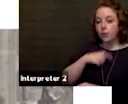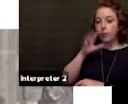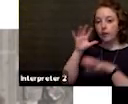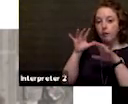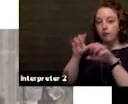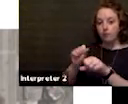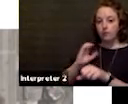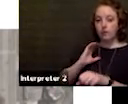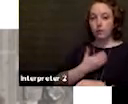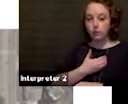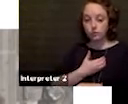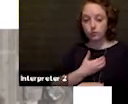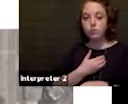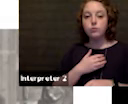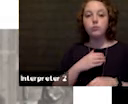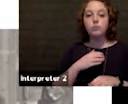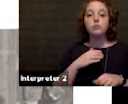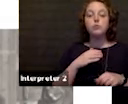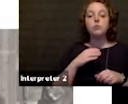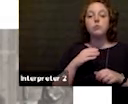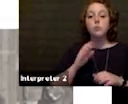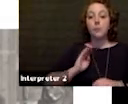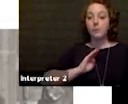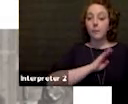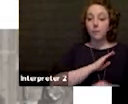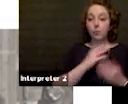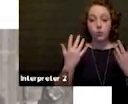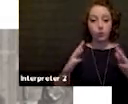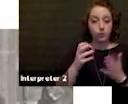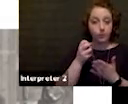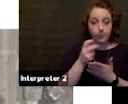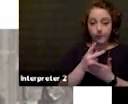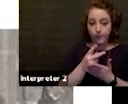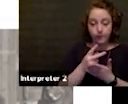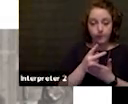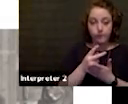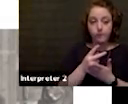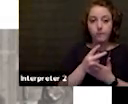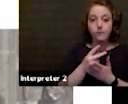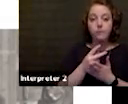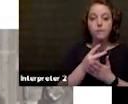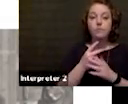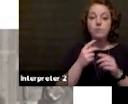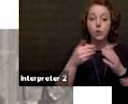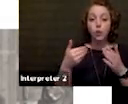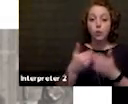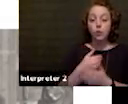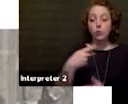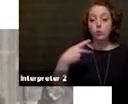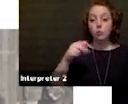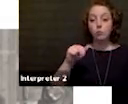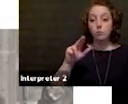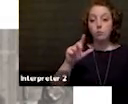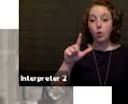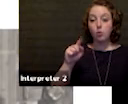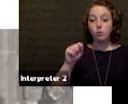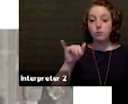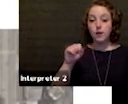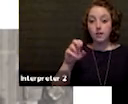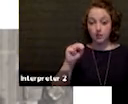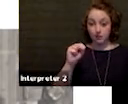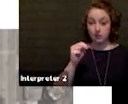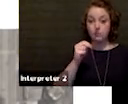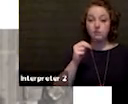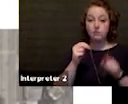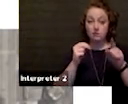of that. And then the board has already approved the new Paul Tyson field that you see in the top left-hand